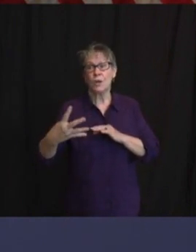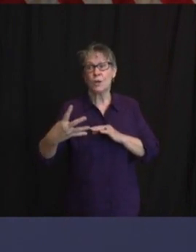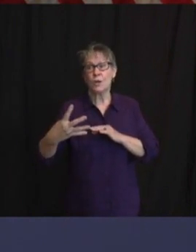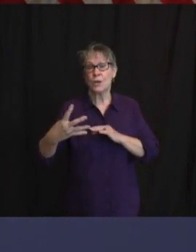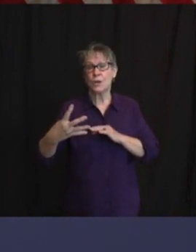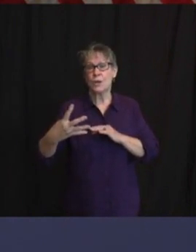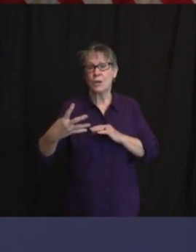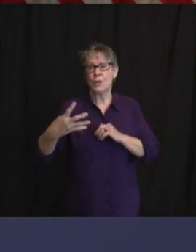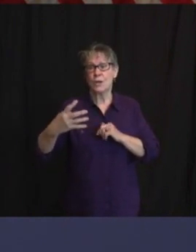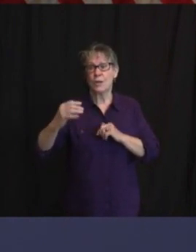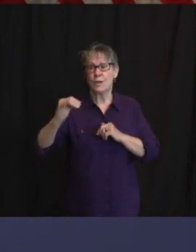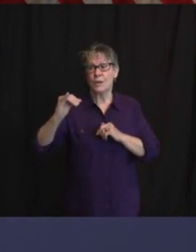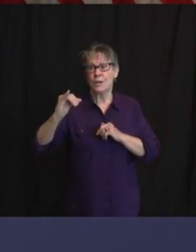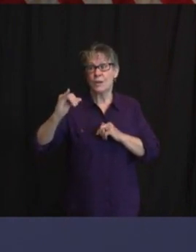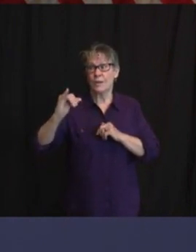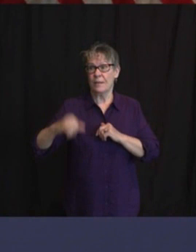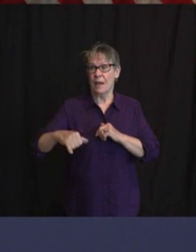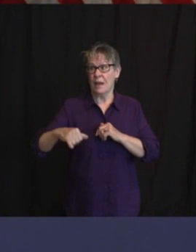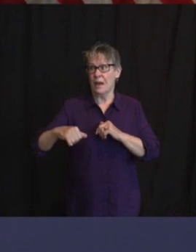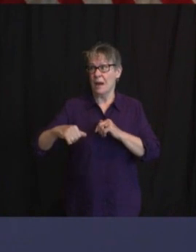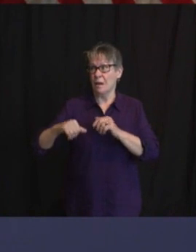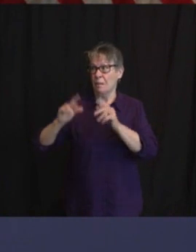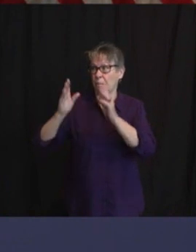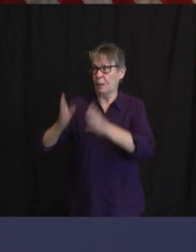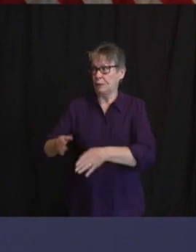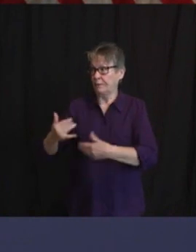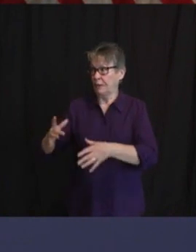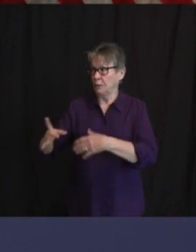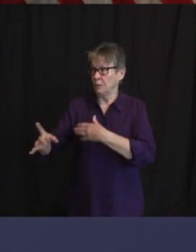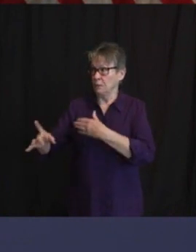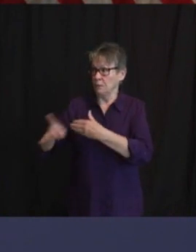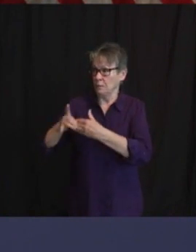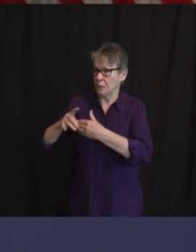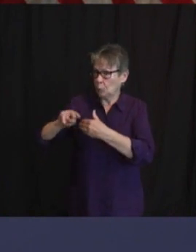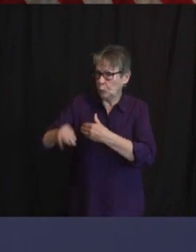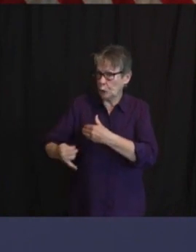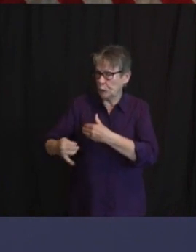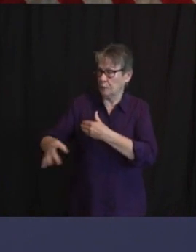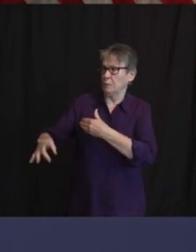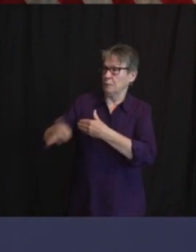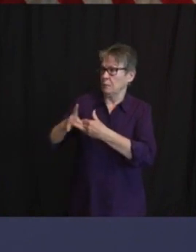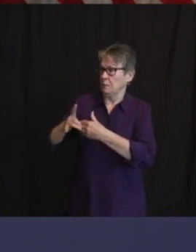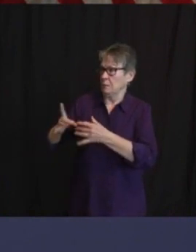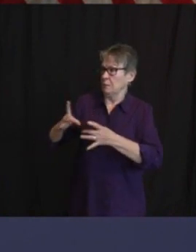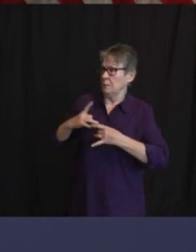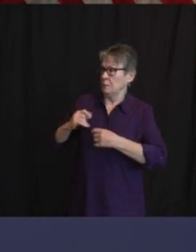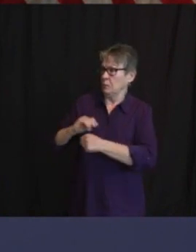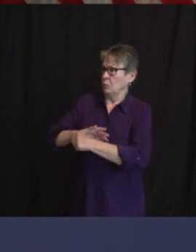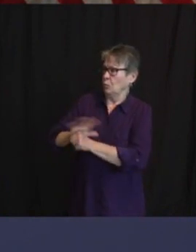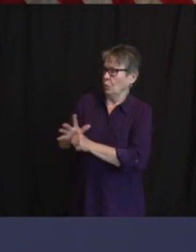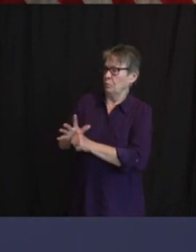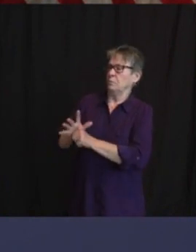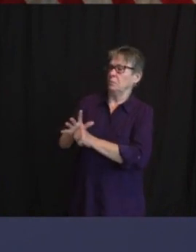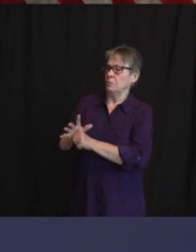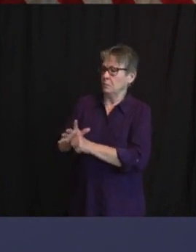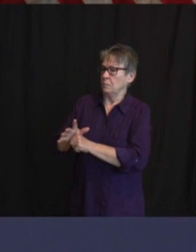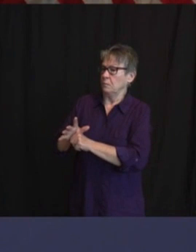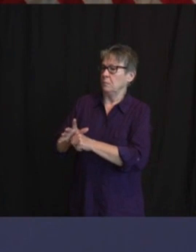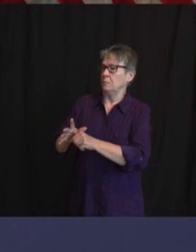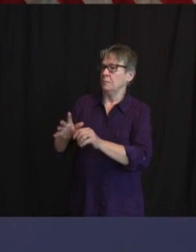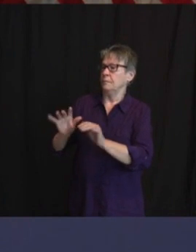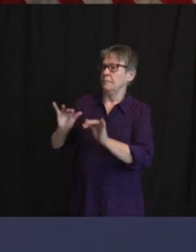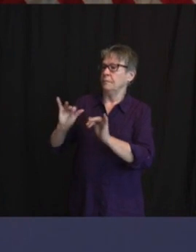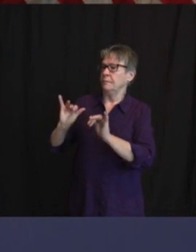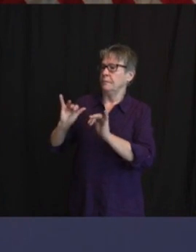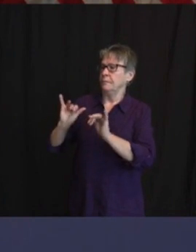all-out war. So it's a task force in the sense that it's the entirety, almost it's every moment of every day